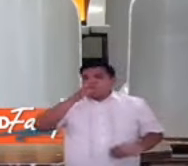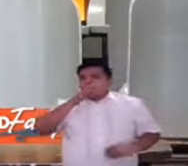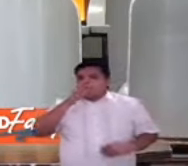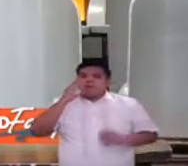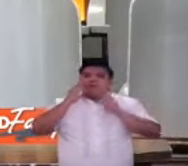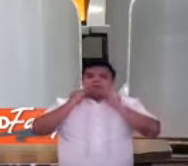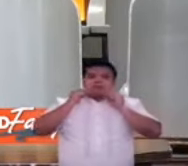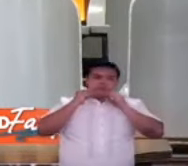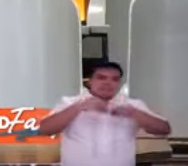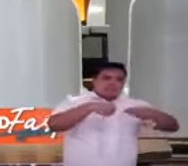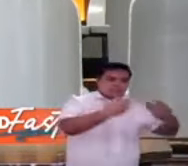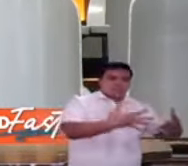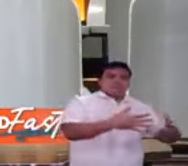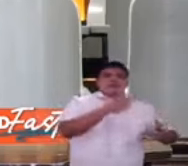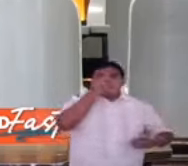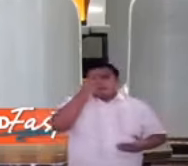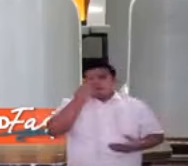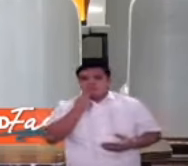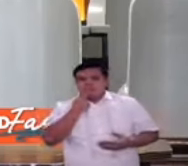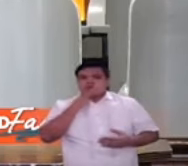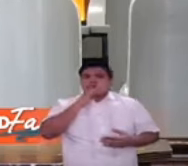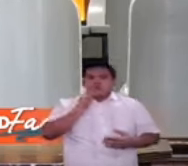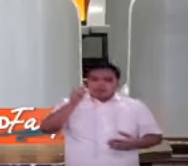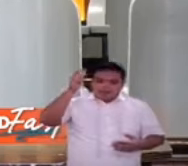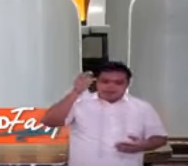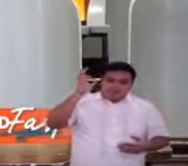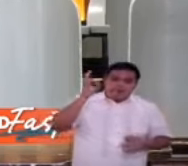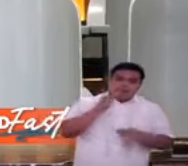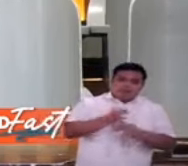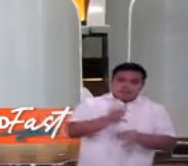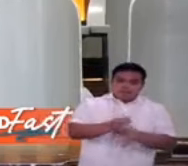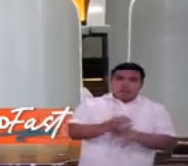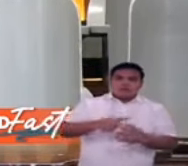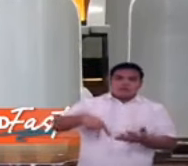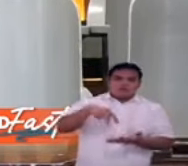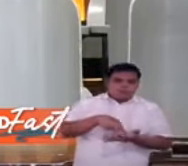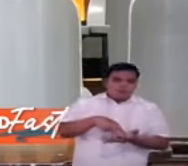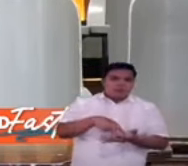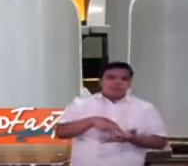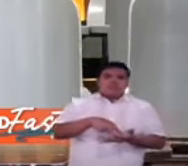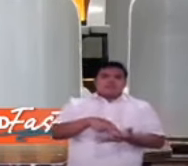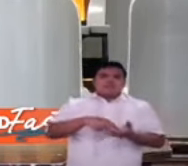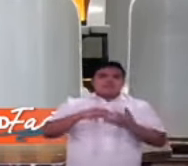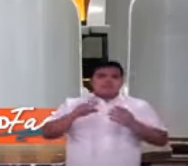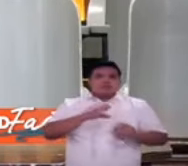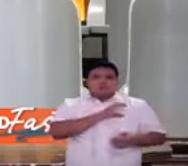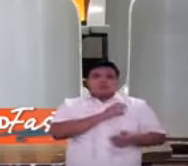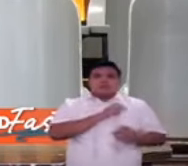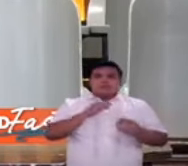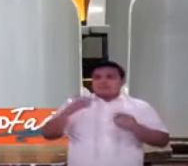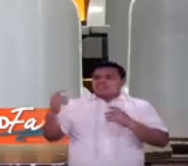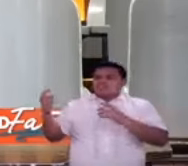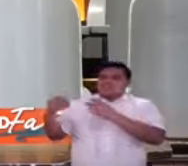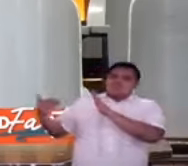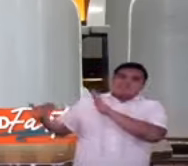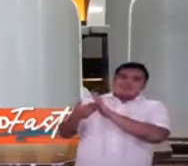Jochebed, the parents of Moses, by faith, withstood the current of society, the